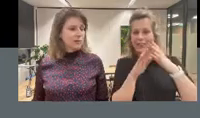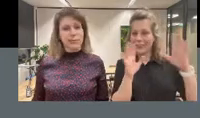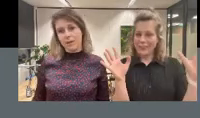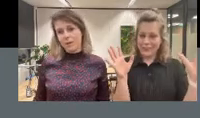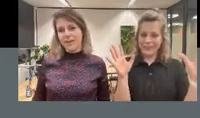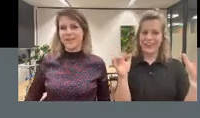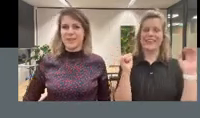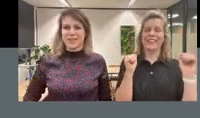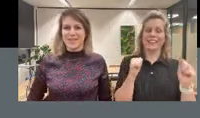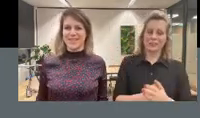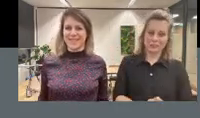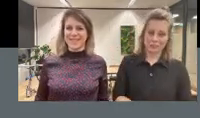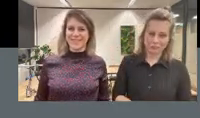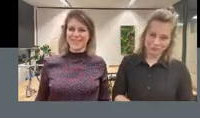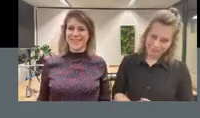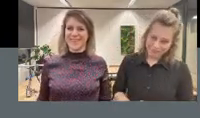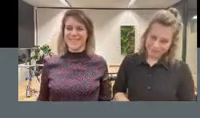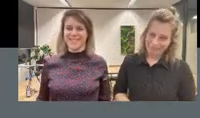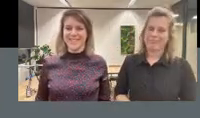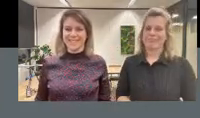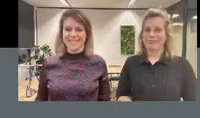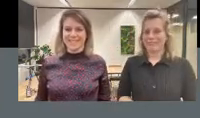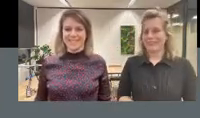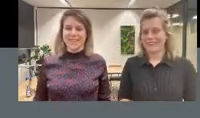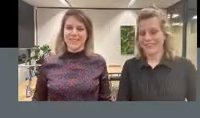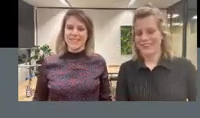Myth, do nothing, just nothing. sit still. Yes.